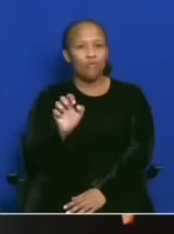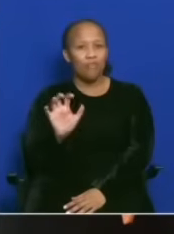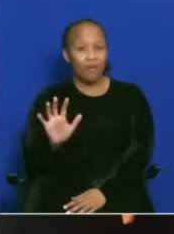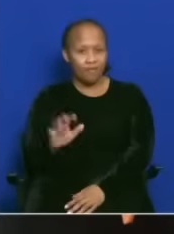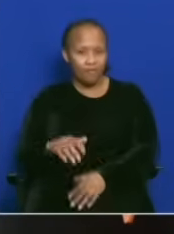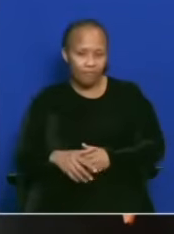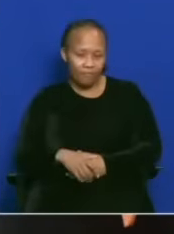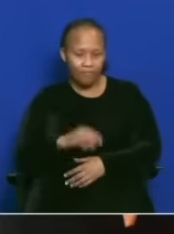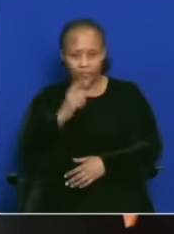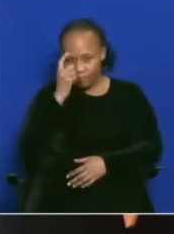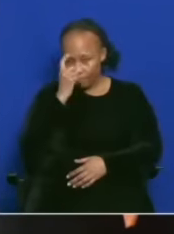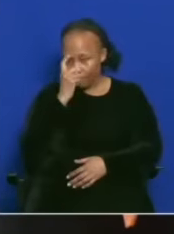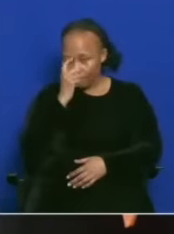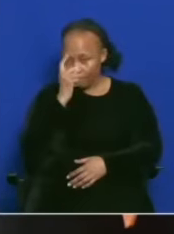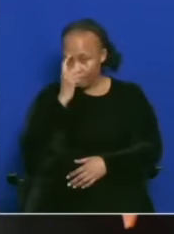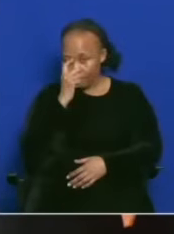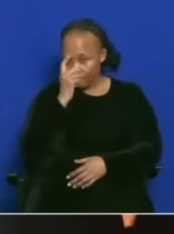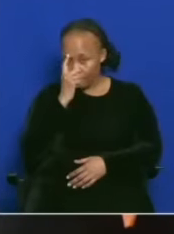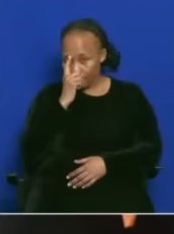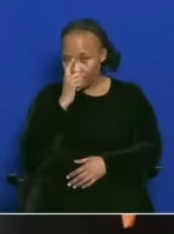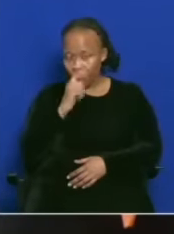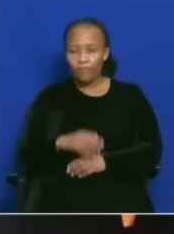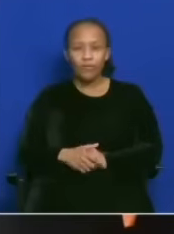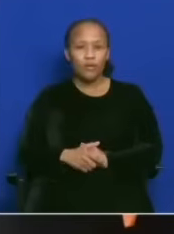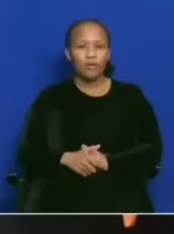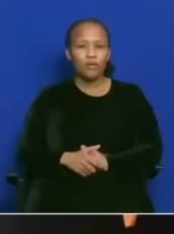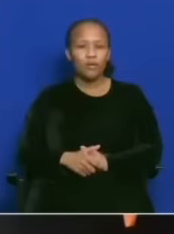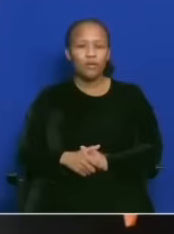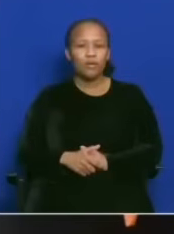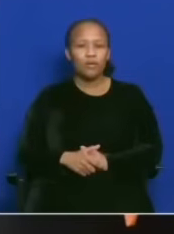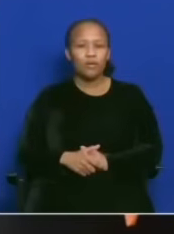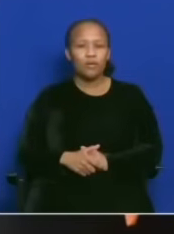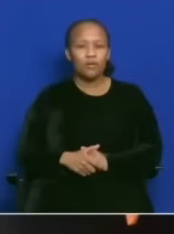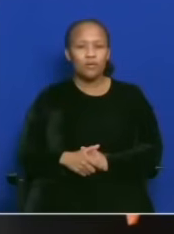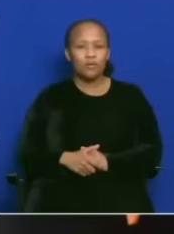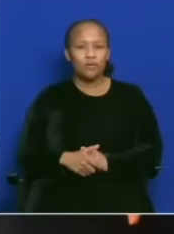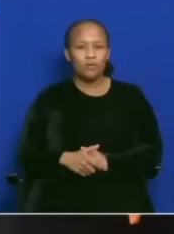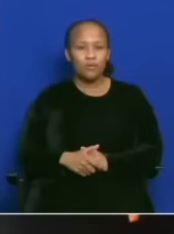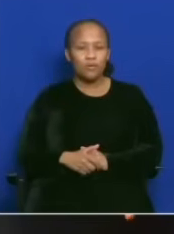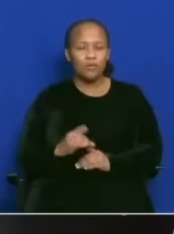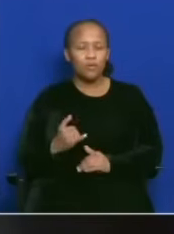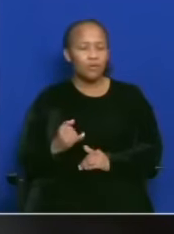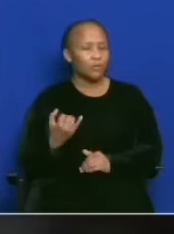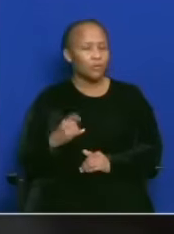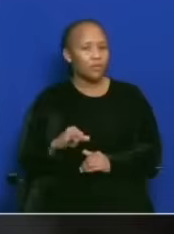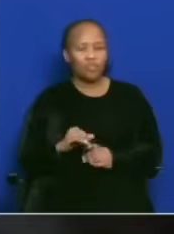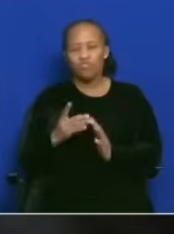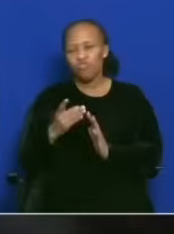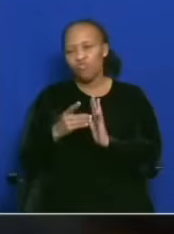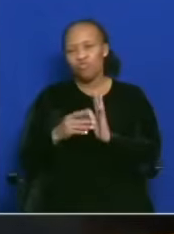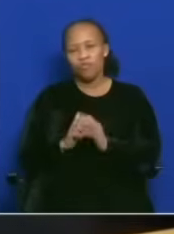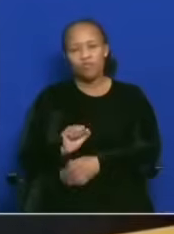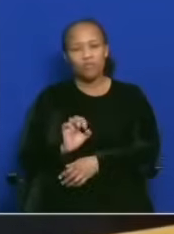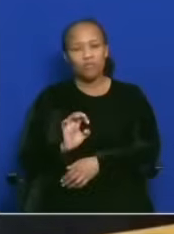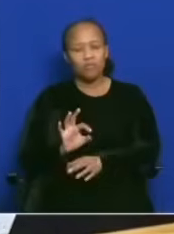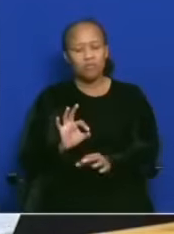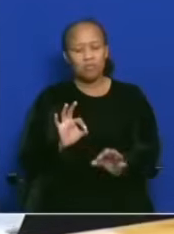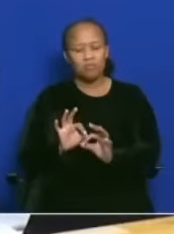the base index date is still in draft form, and it doesn't have a specific day, it just says